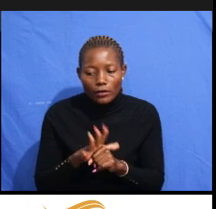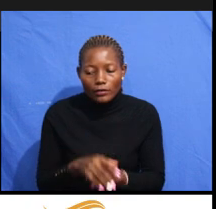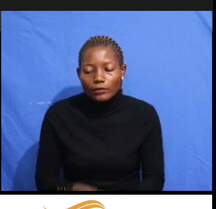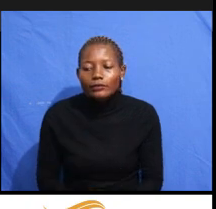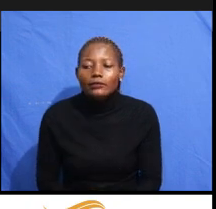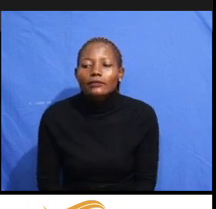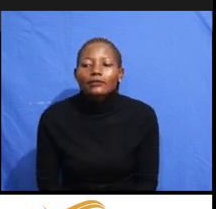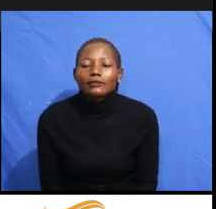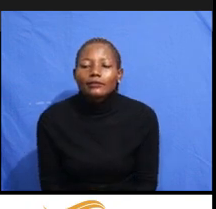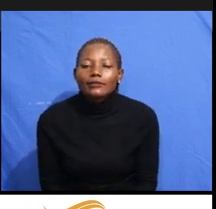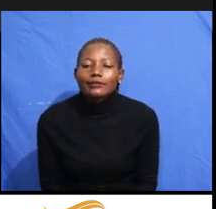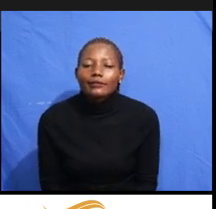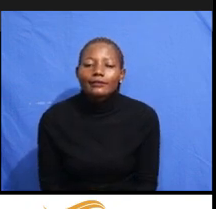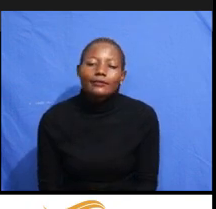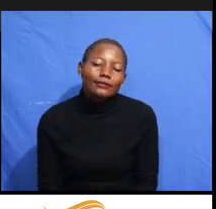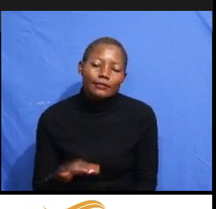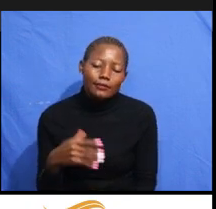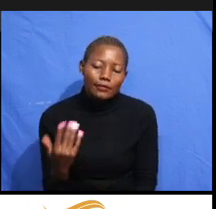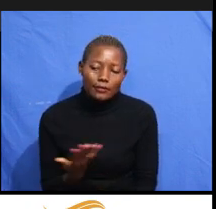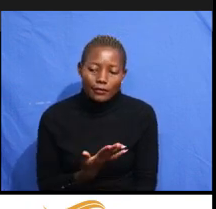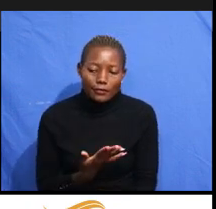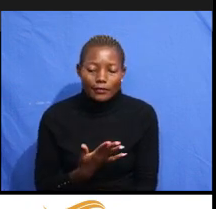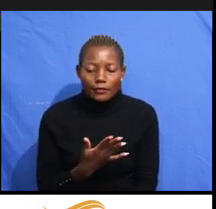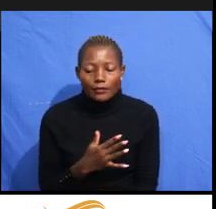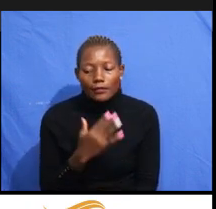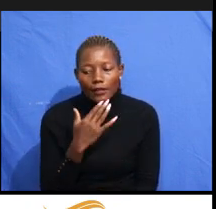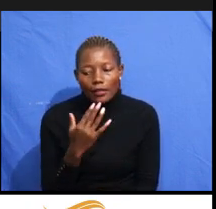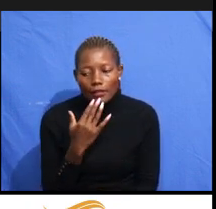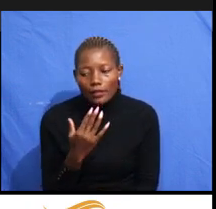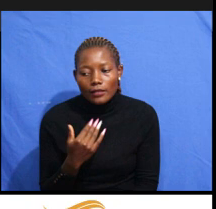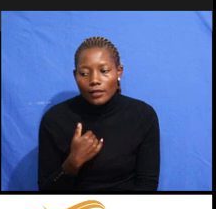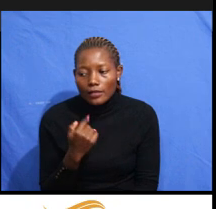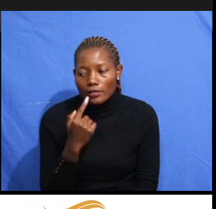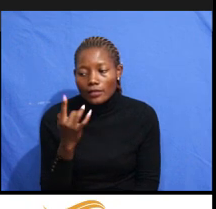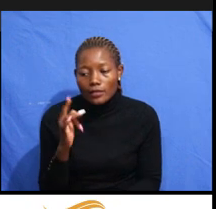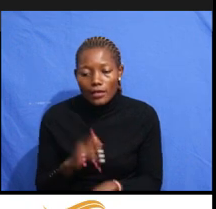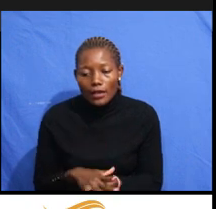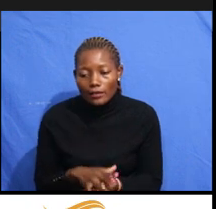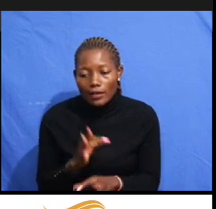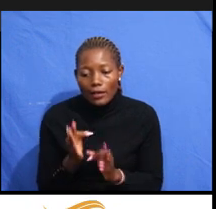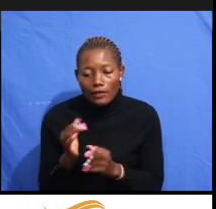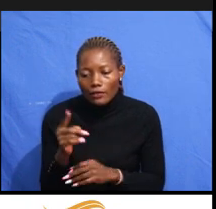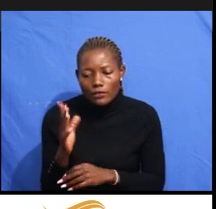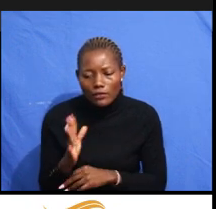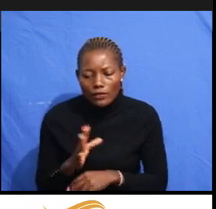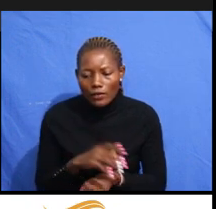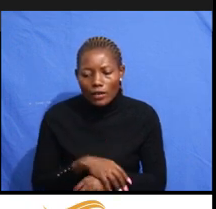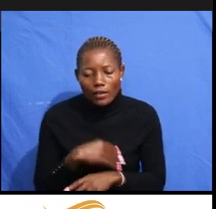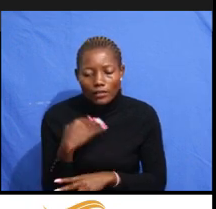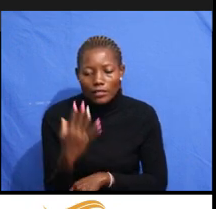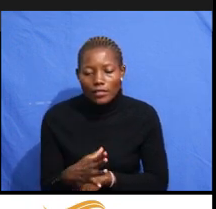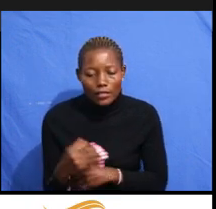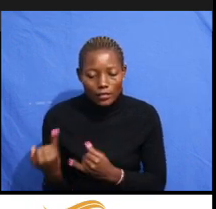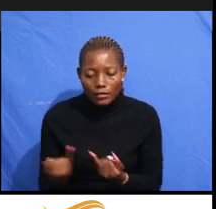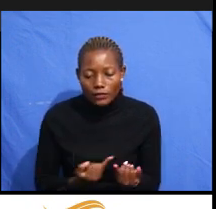it. Welcome, Dr. and we also appreciate. So as I'd indicated in the chat, if you didn't get a direct invite, you can share